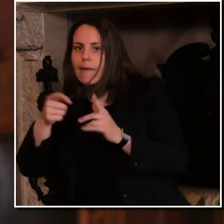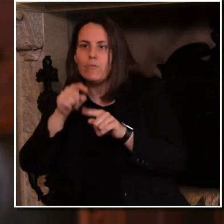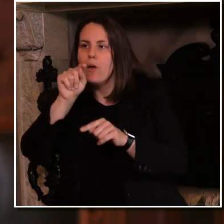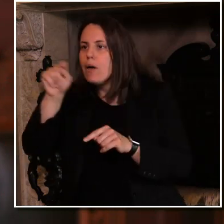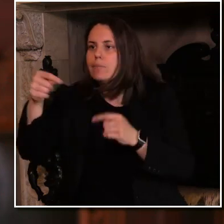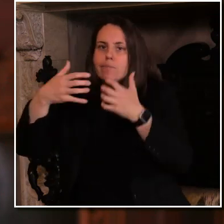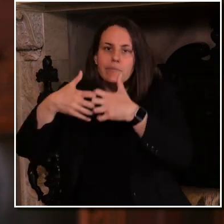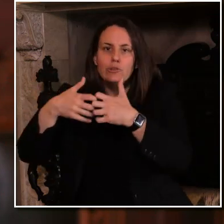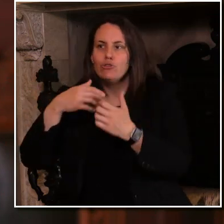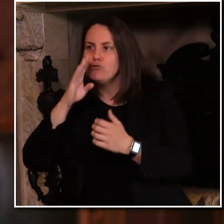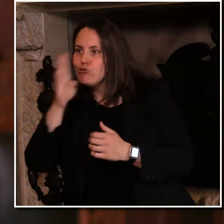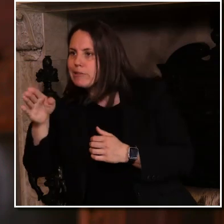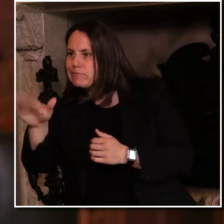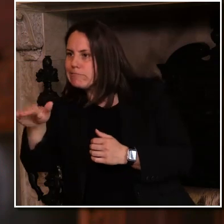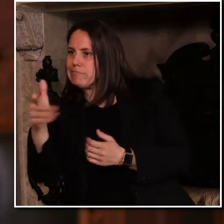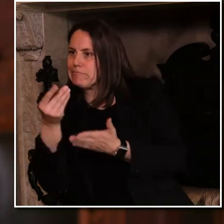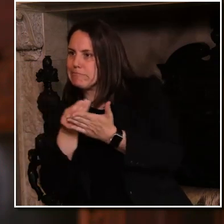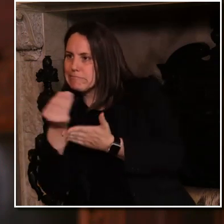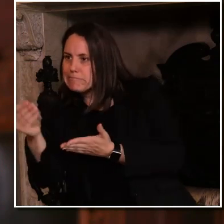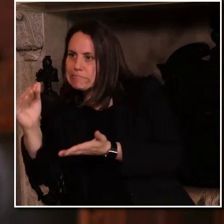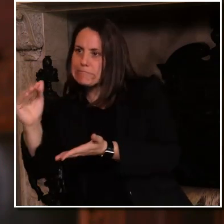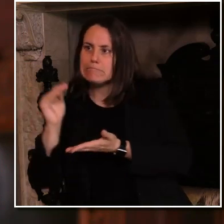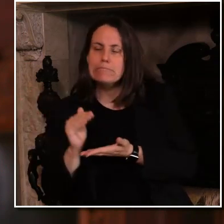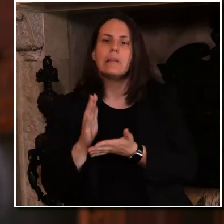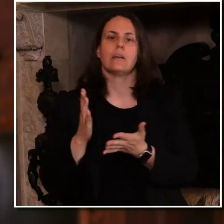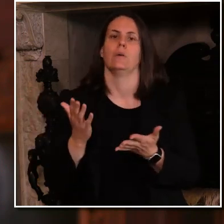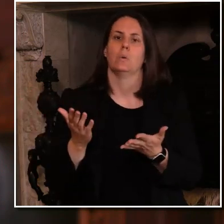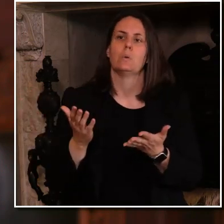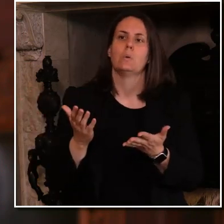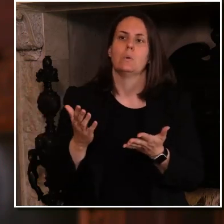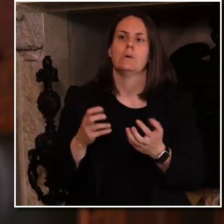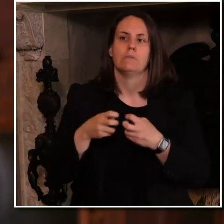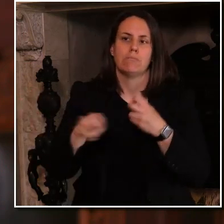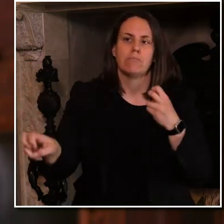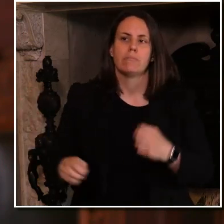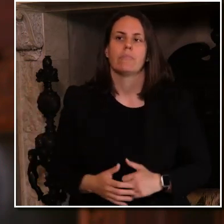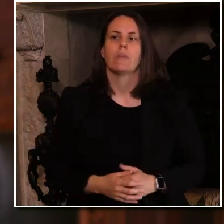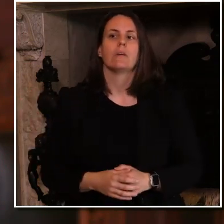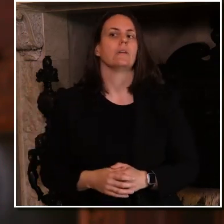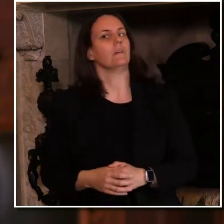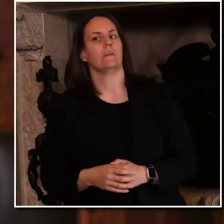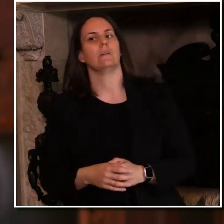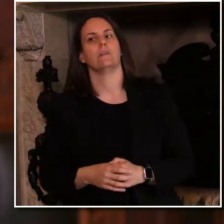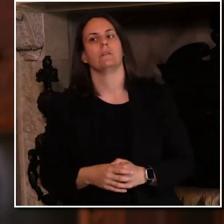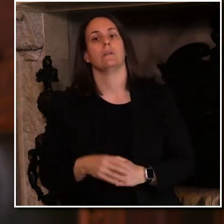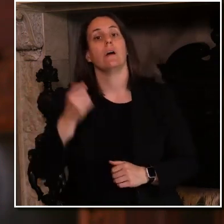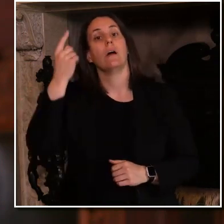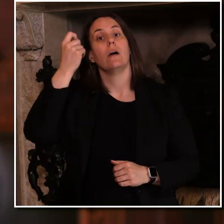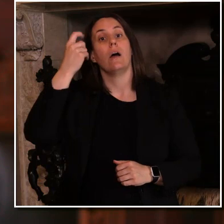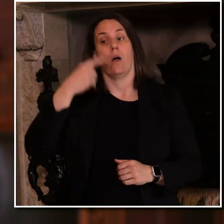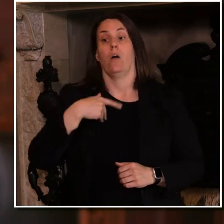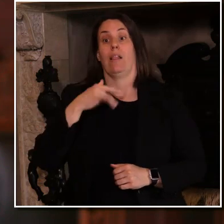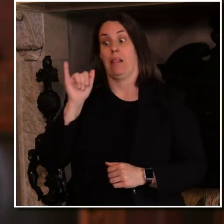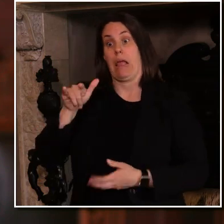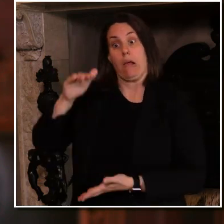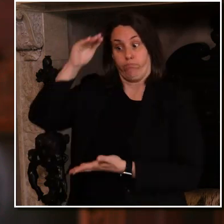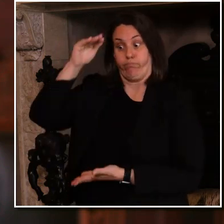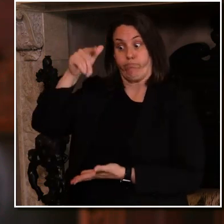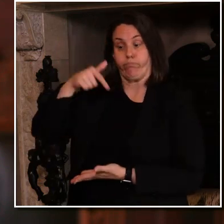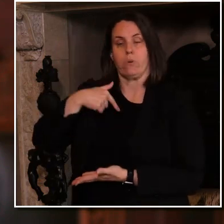for distribution. In fact, we will begin a distribution to counties for further distribution